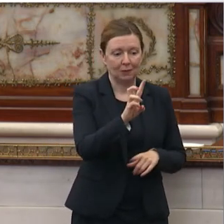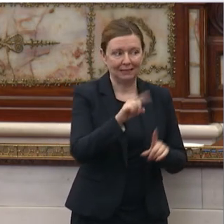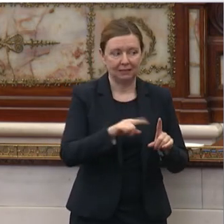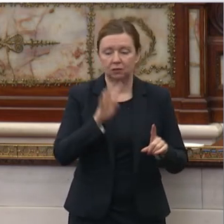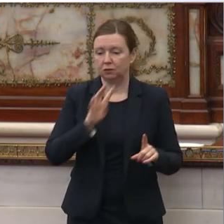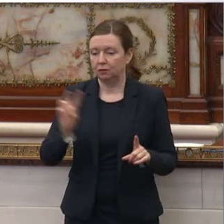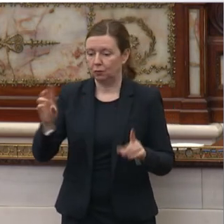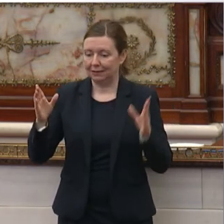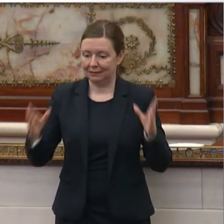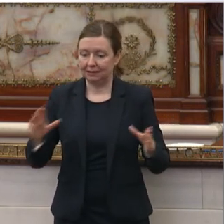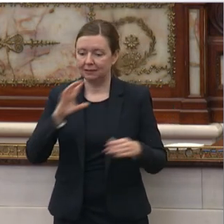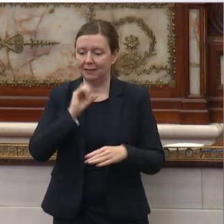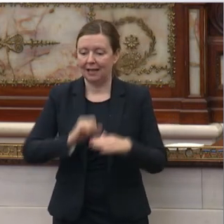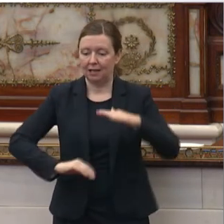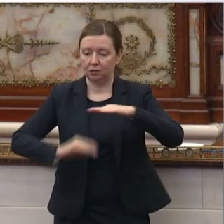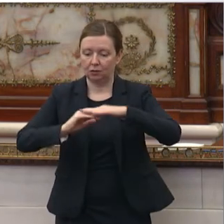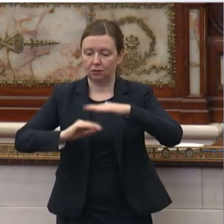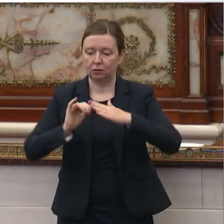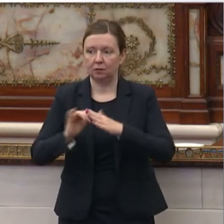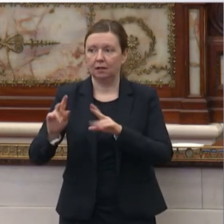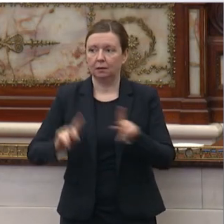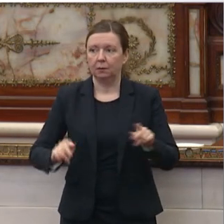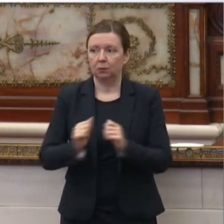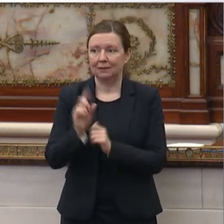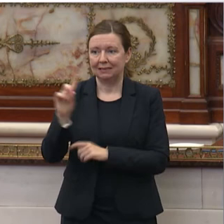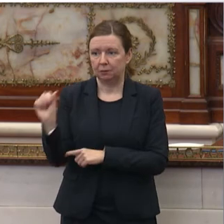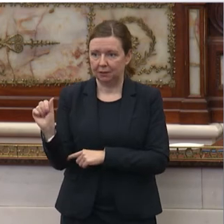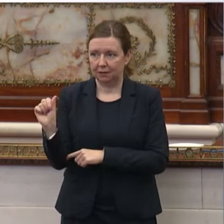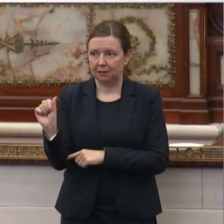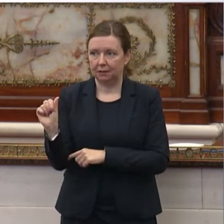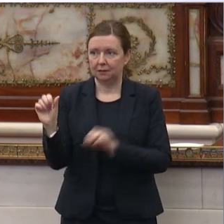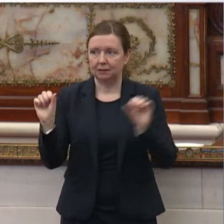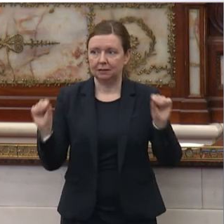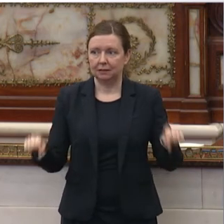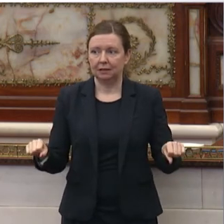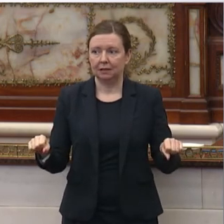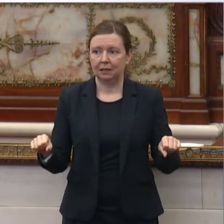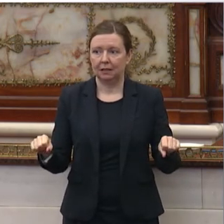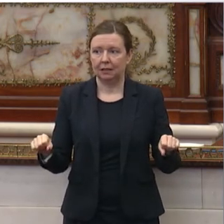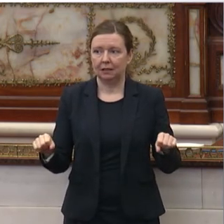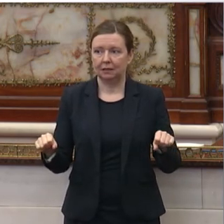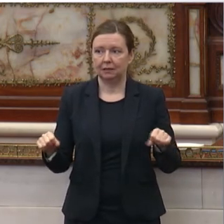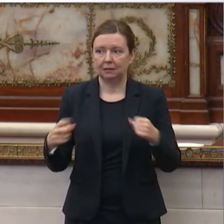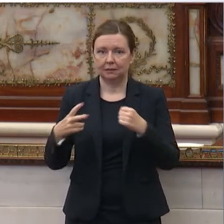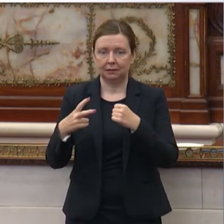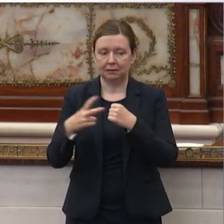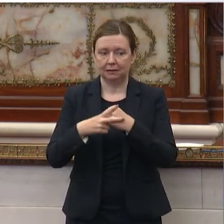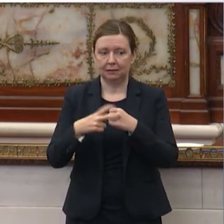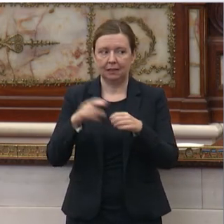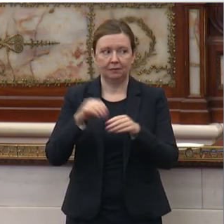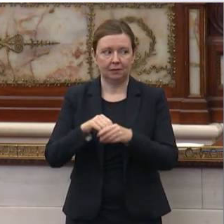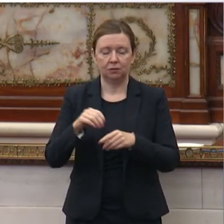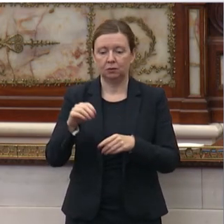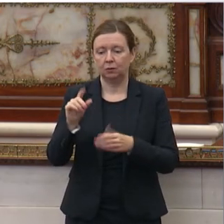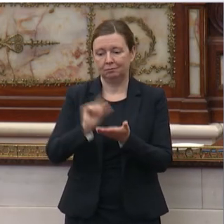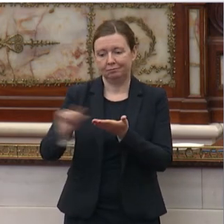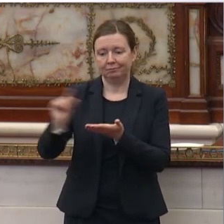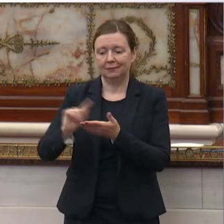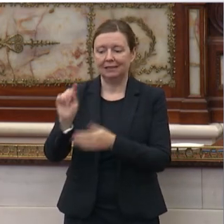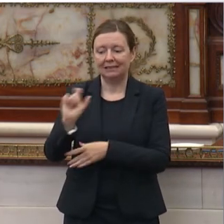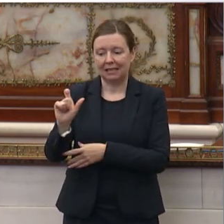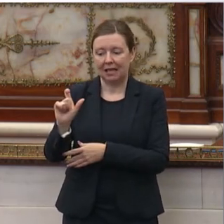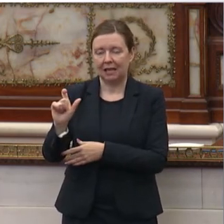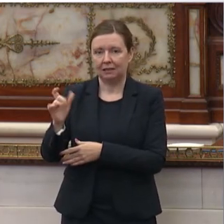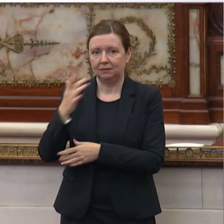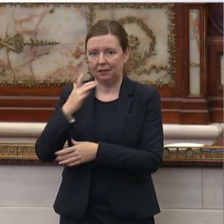from 26 to 46 the age threshold at which individuals with disabilities could save into tax favored accounts to pay for disability